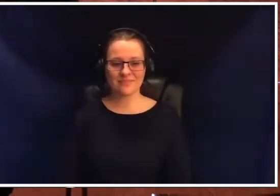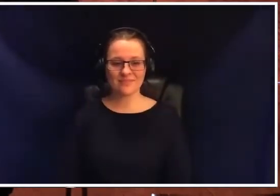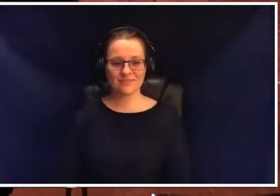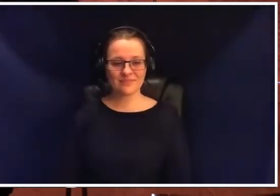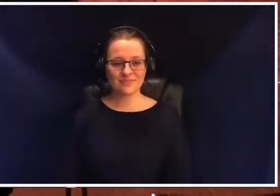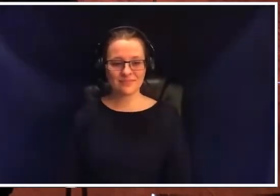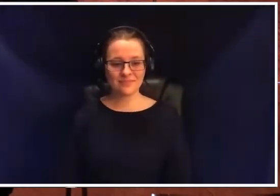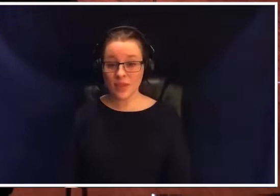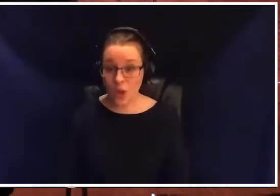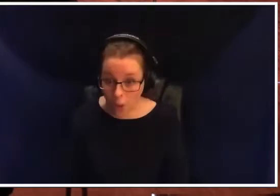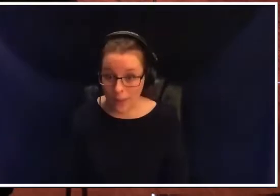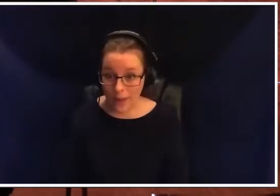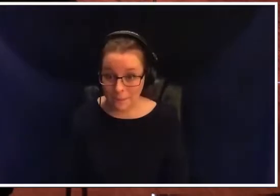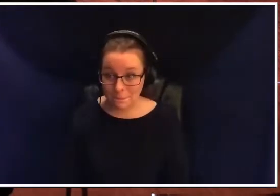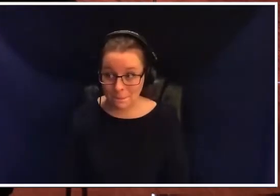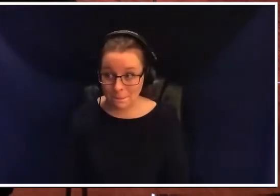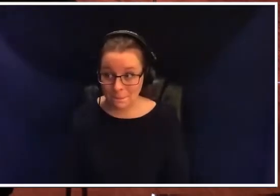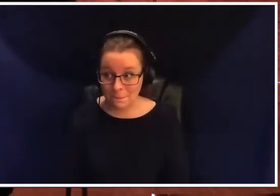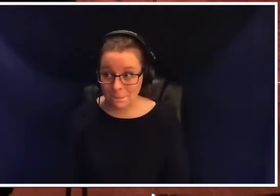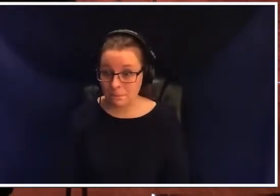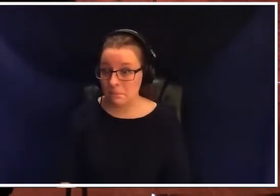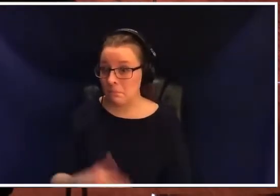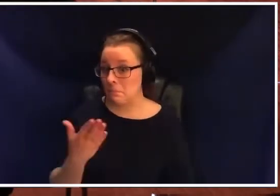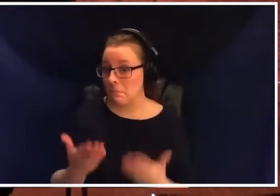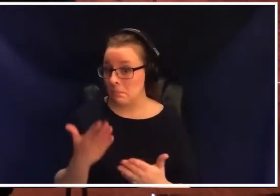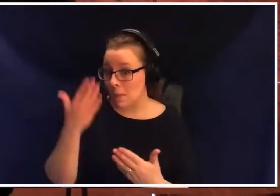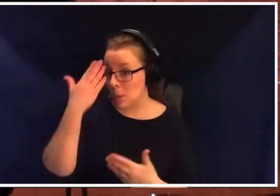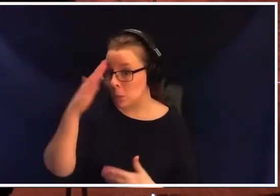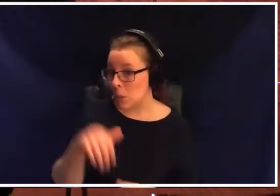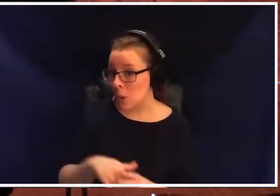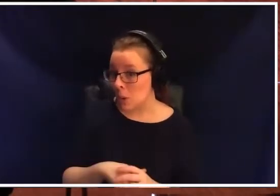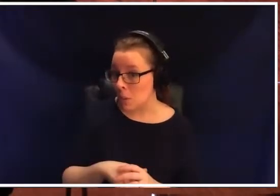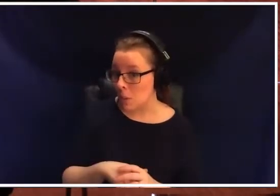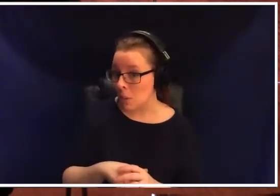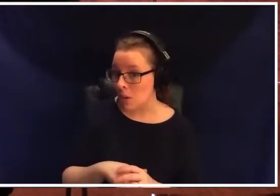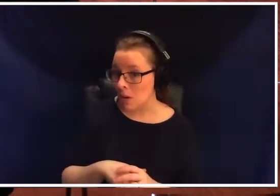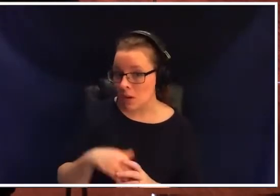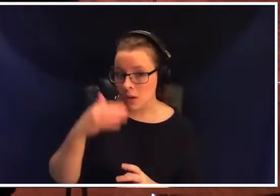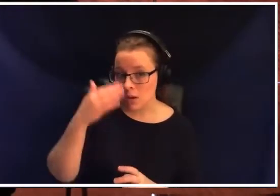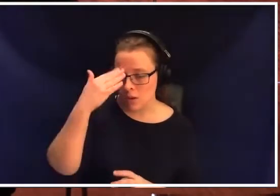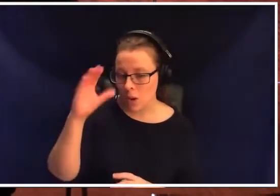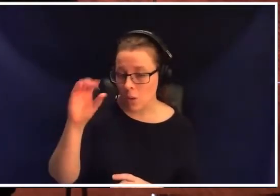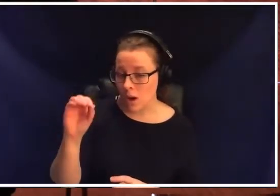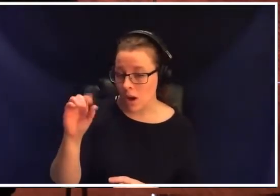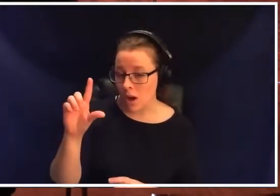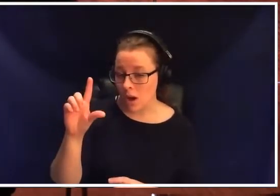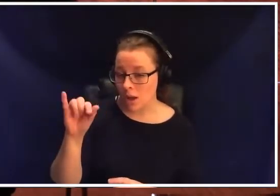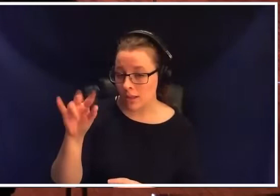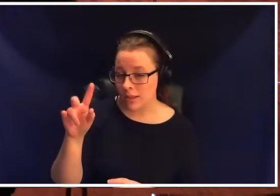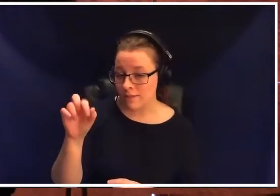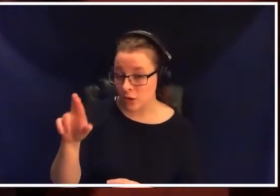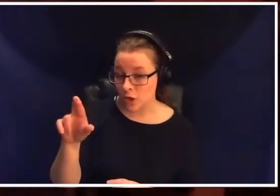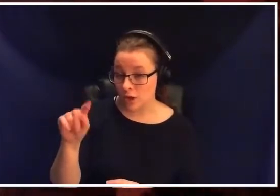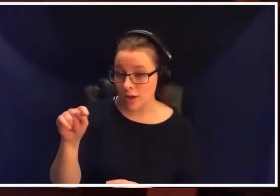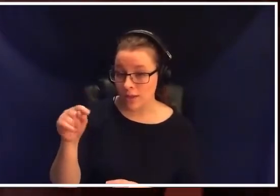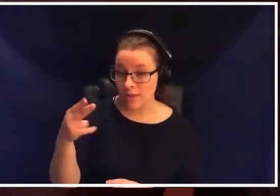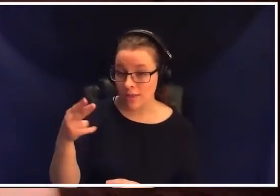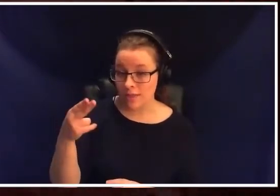All right, not everyone might know this, but does anyone know Oliver the Musical? Oh, Gail does. That's